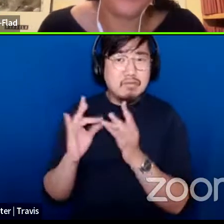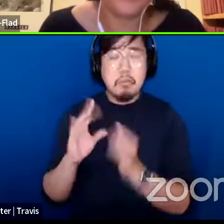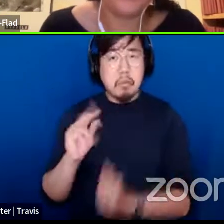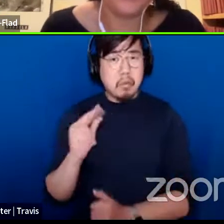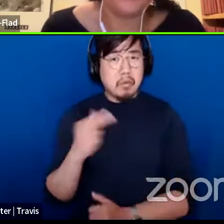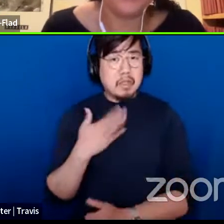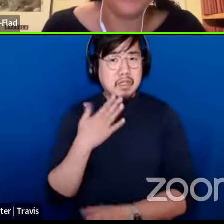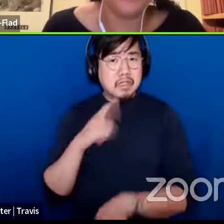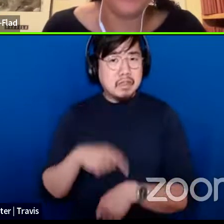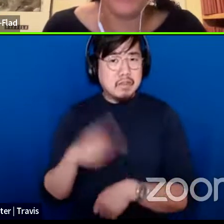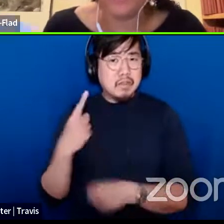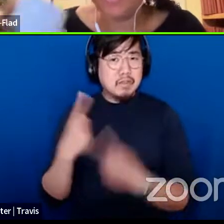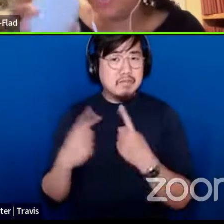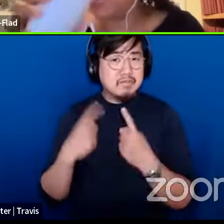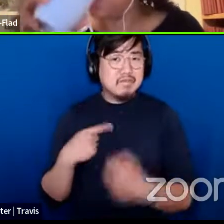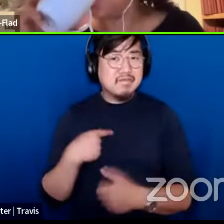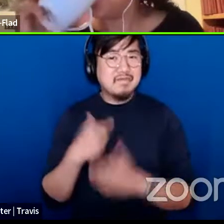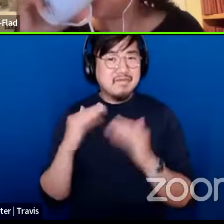for questions.